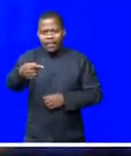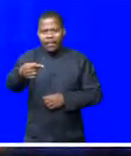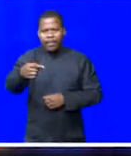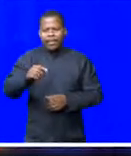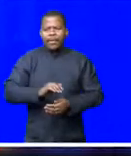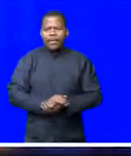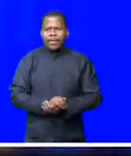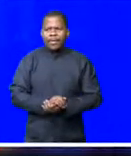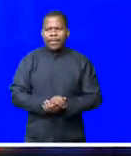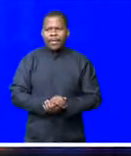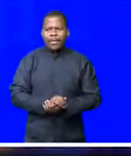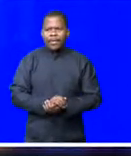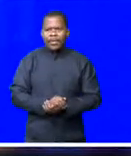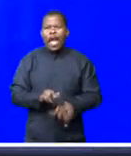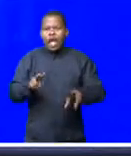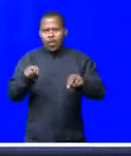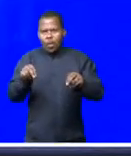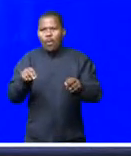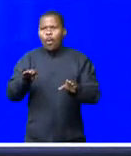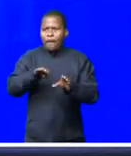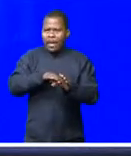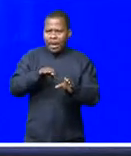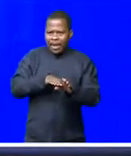new members.